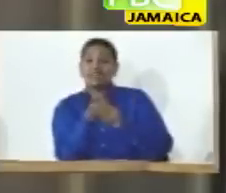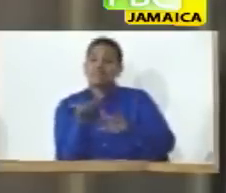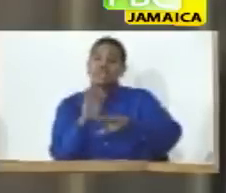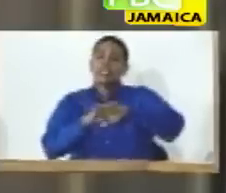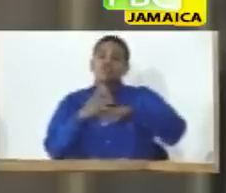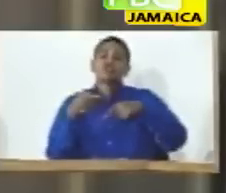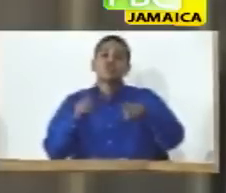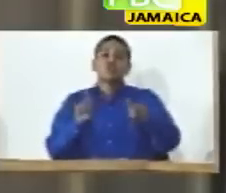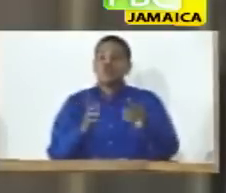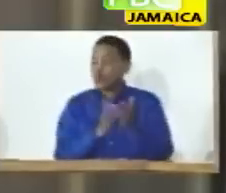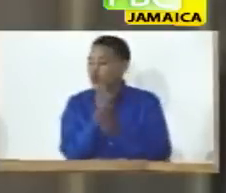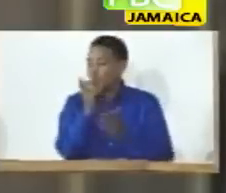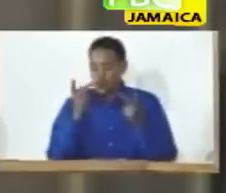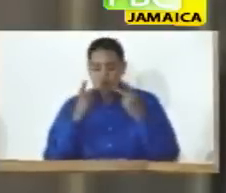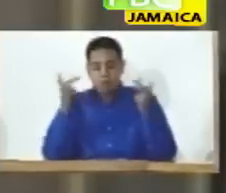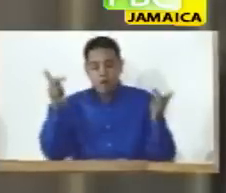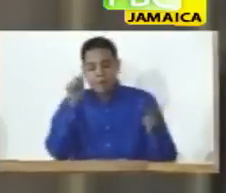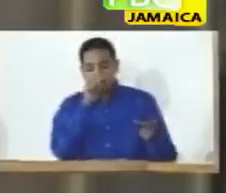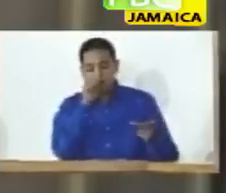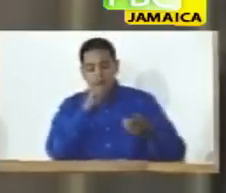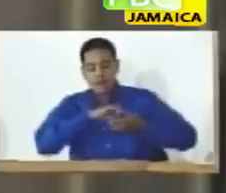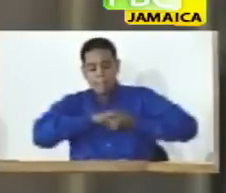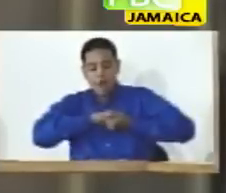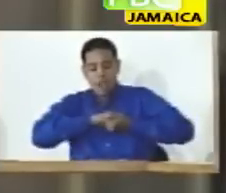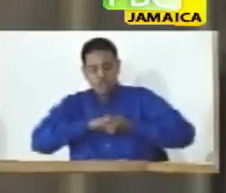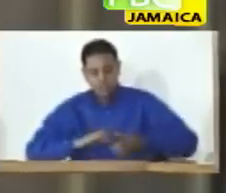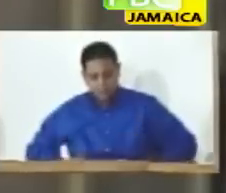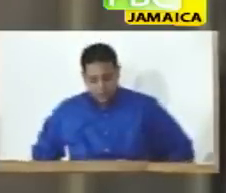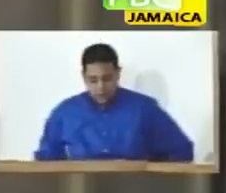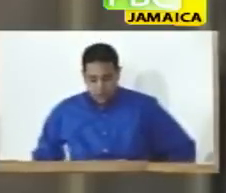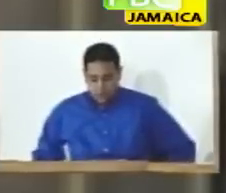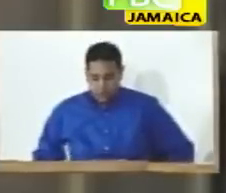the public-private partnerships.